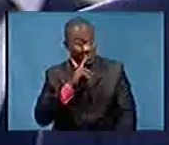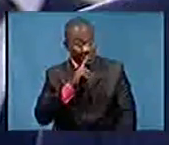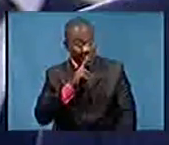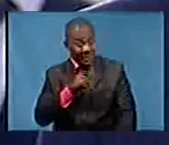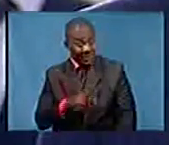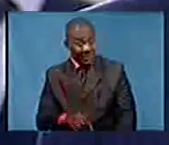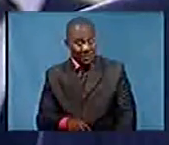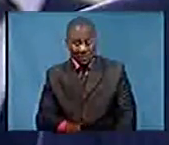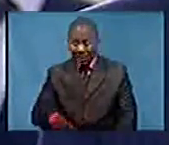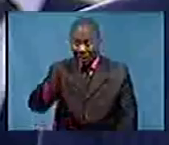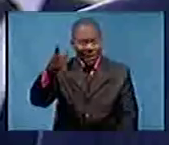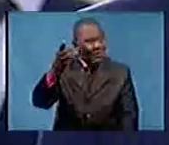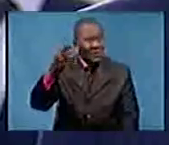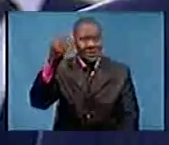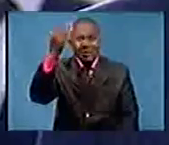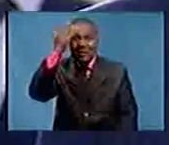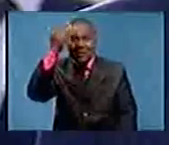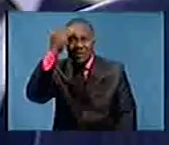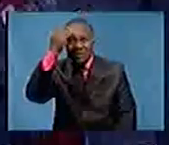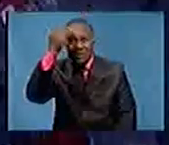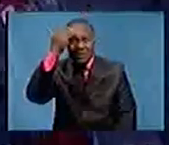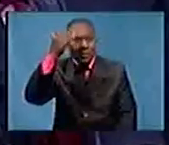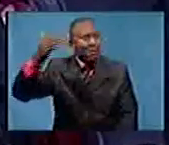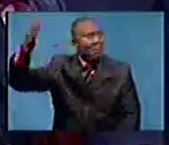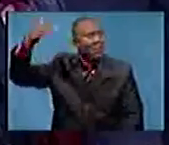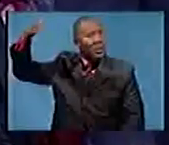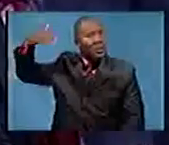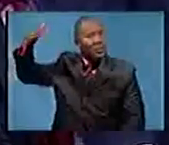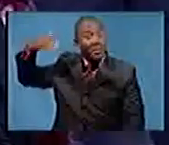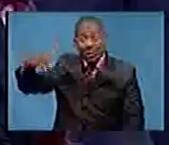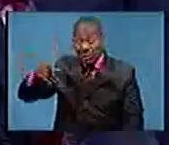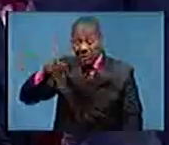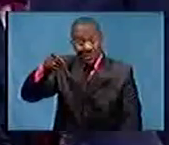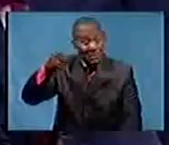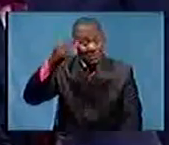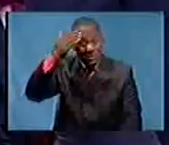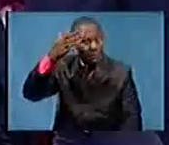his knowledge of the law of contempt dates from that time.